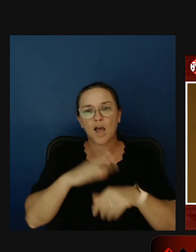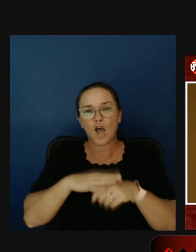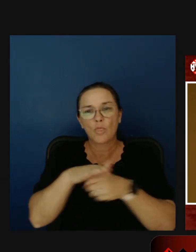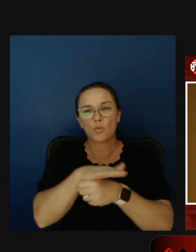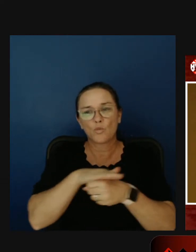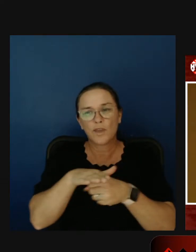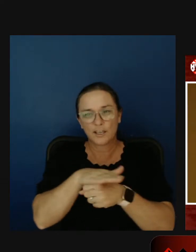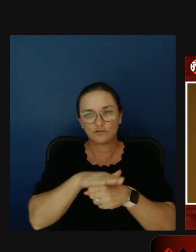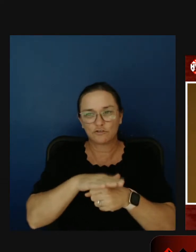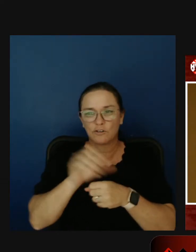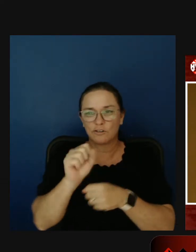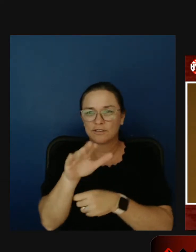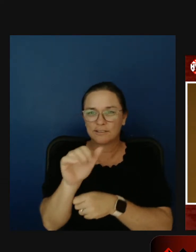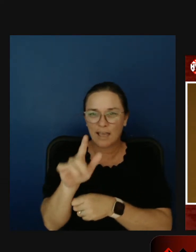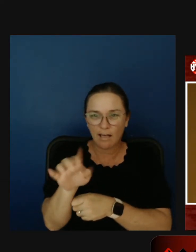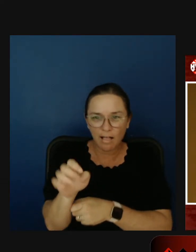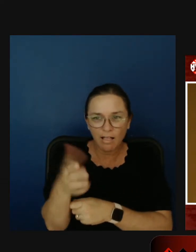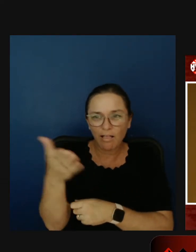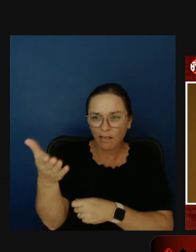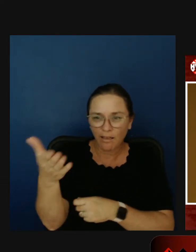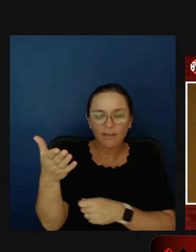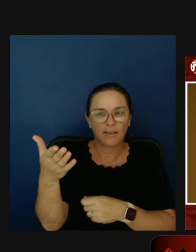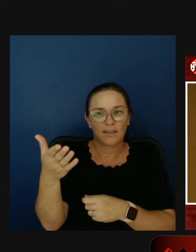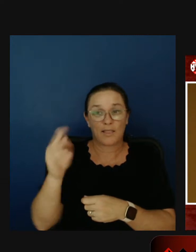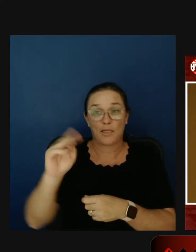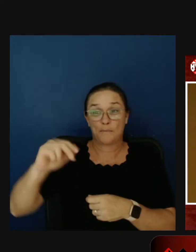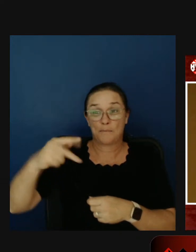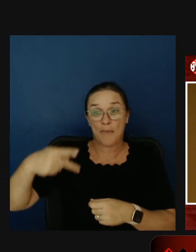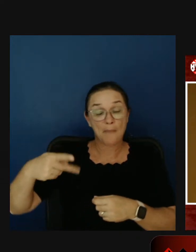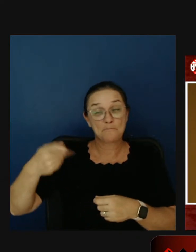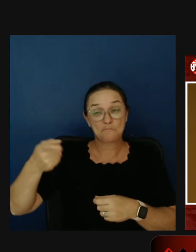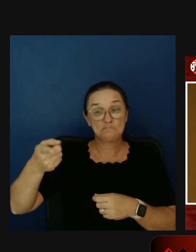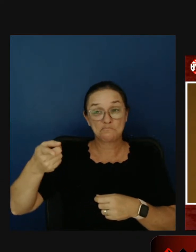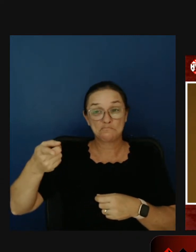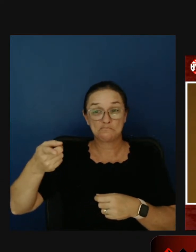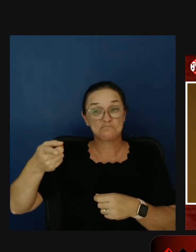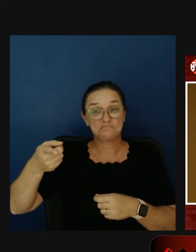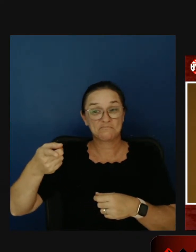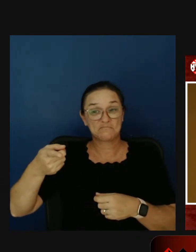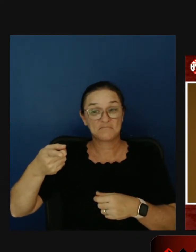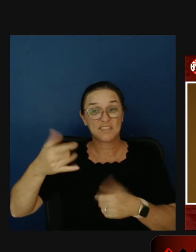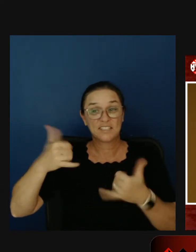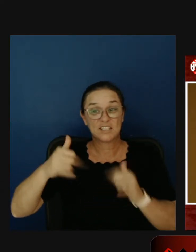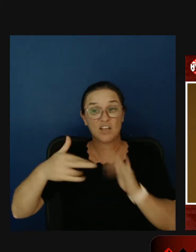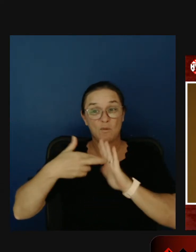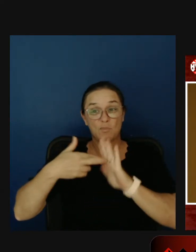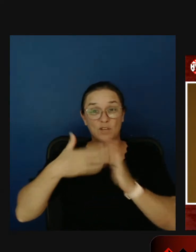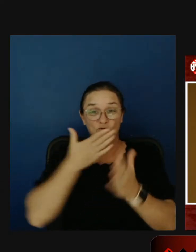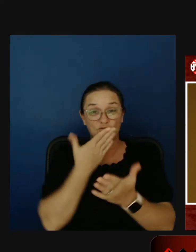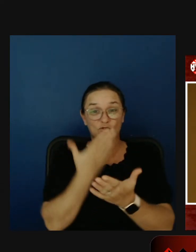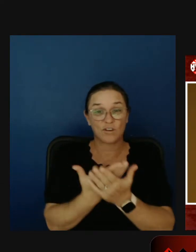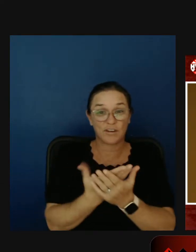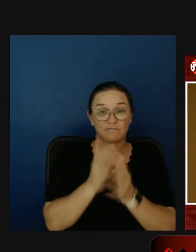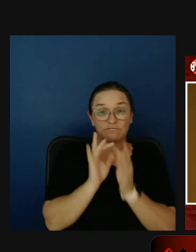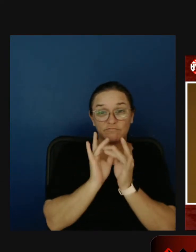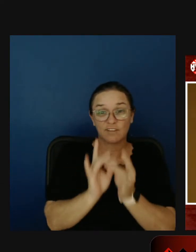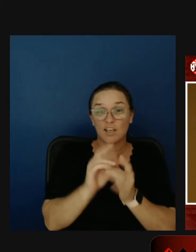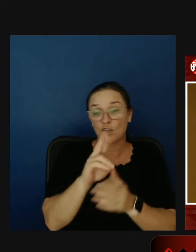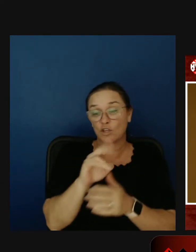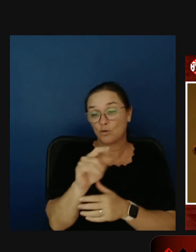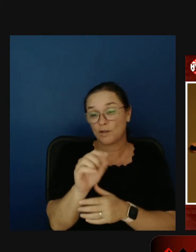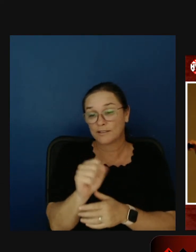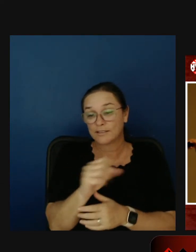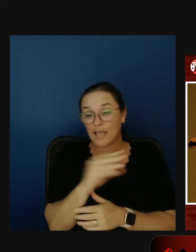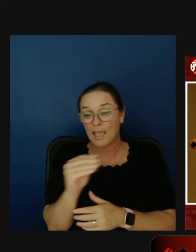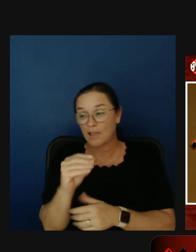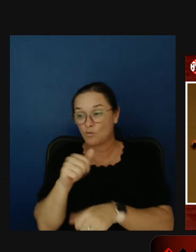of the eastern US, this map actually still stands up pretty well as far as his different rock types and the units that he ended up